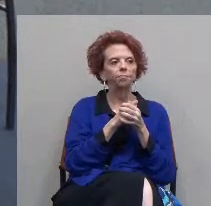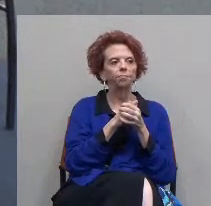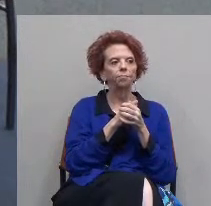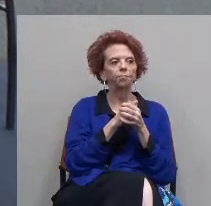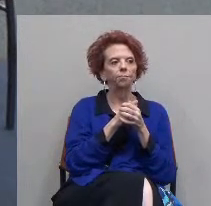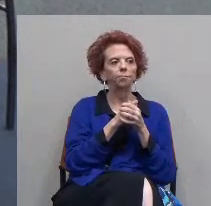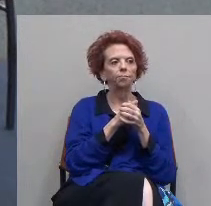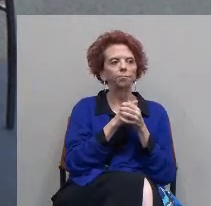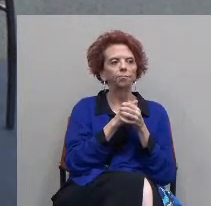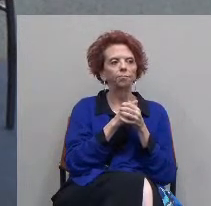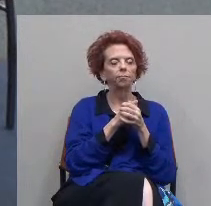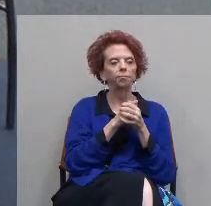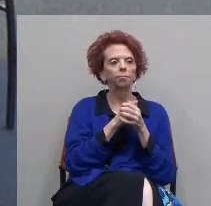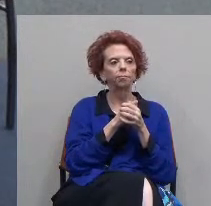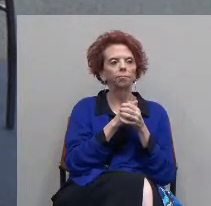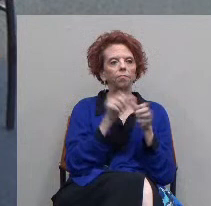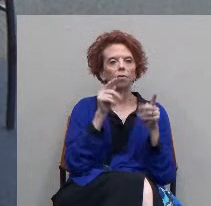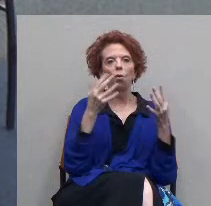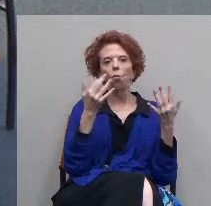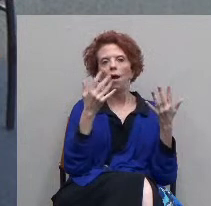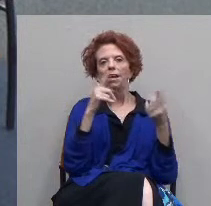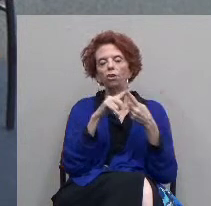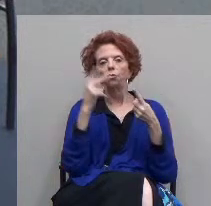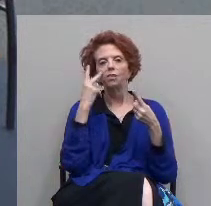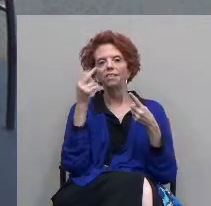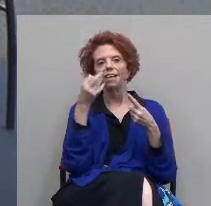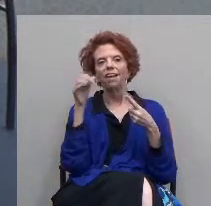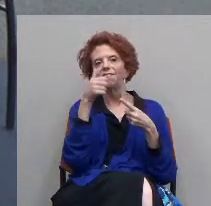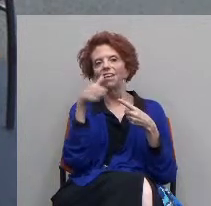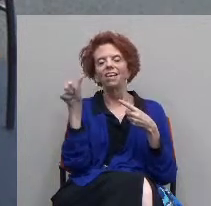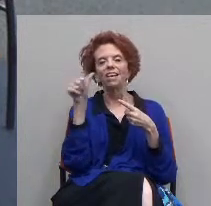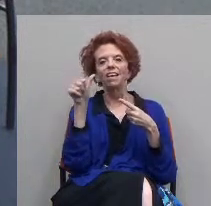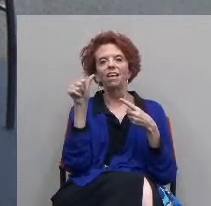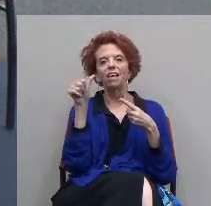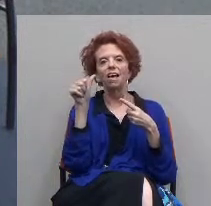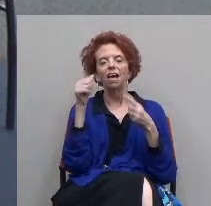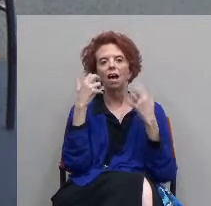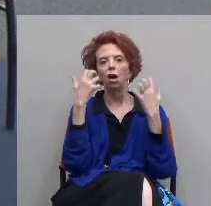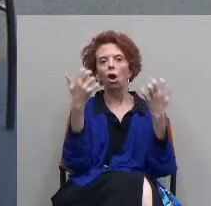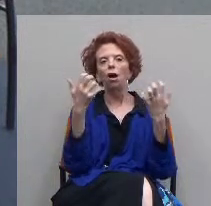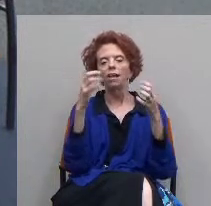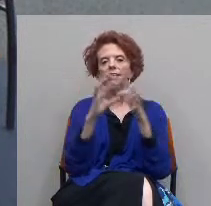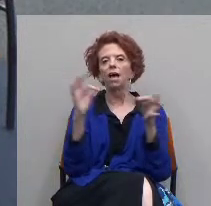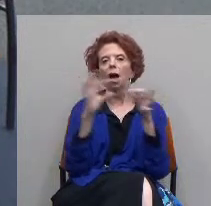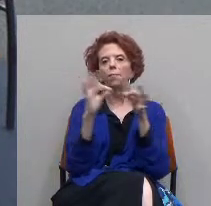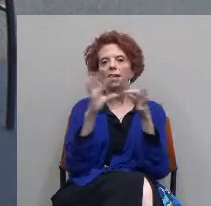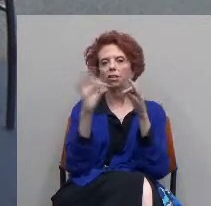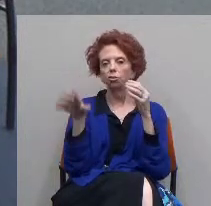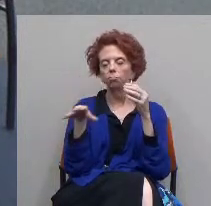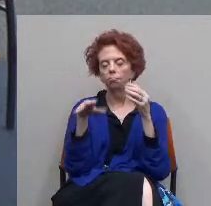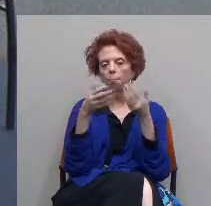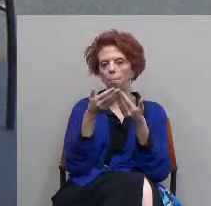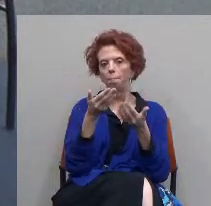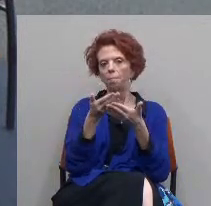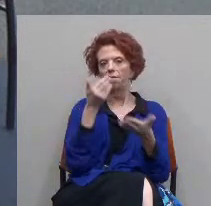Okay. I'm waiting to see if there's any public comment before we revise the agenda.